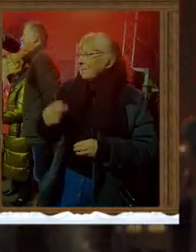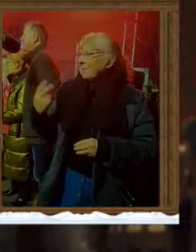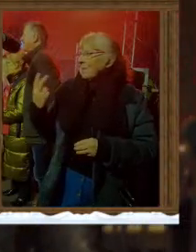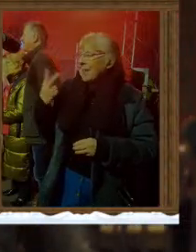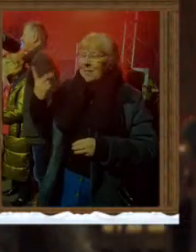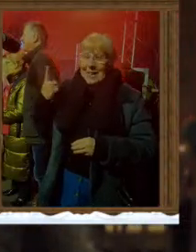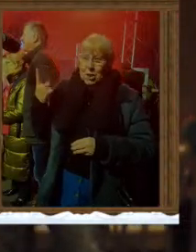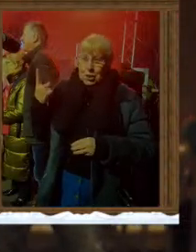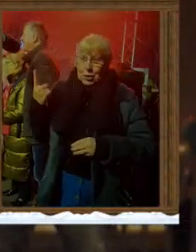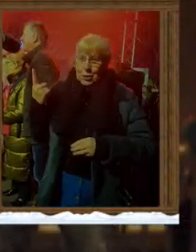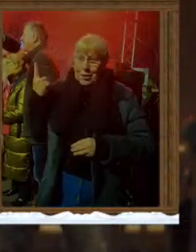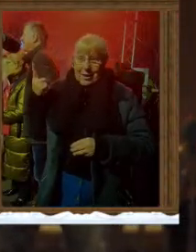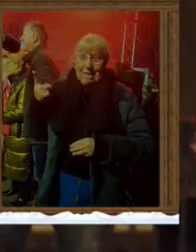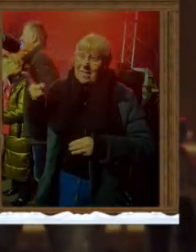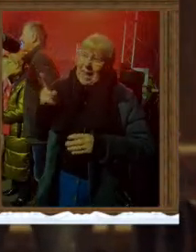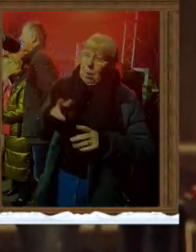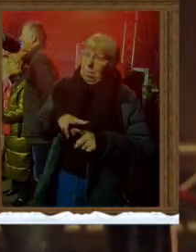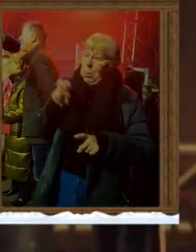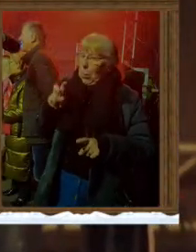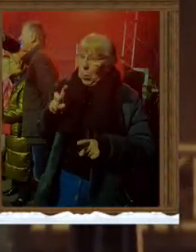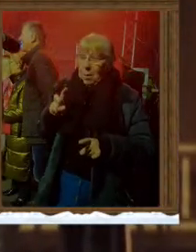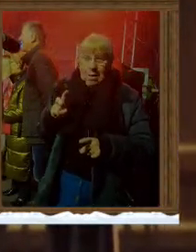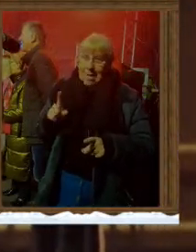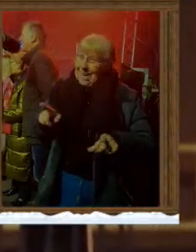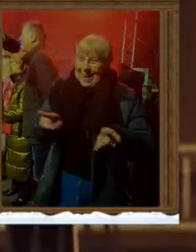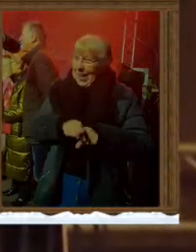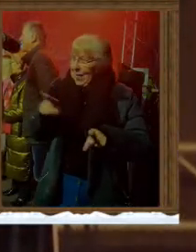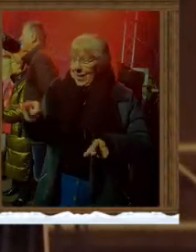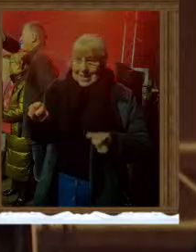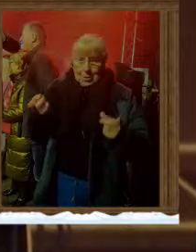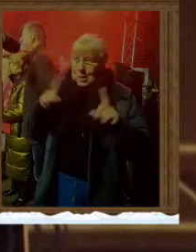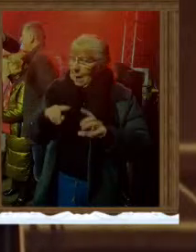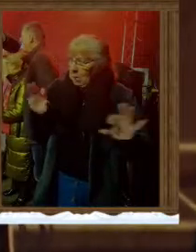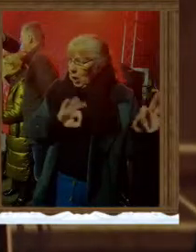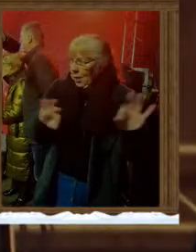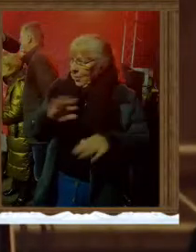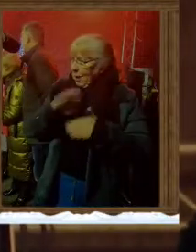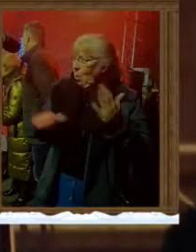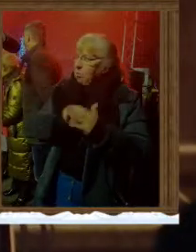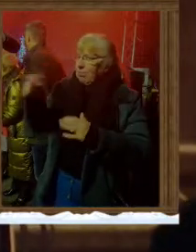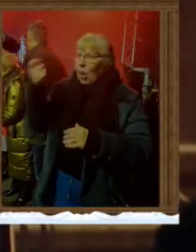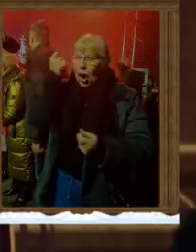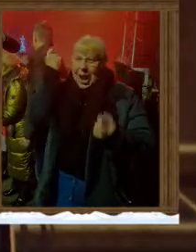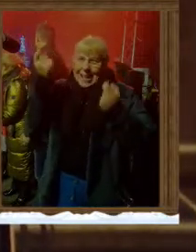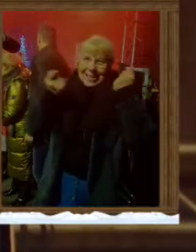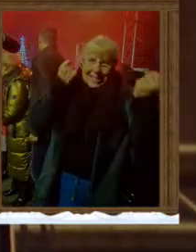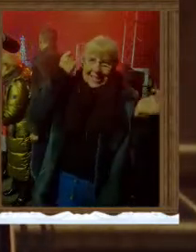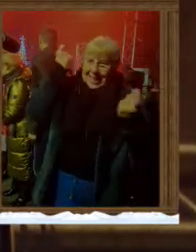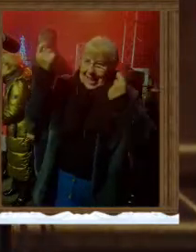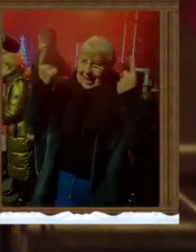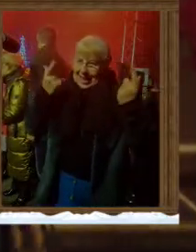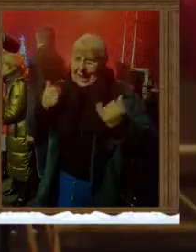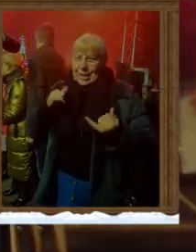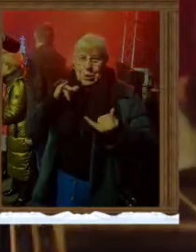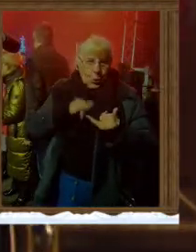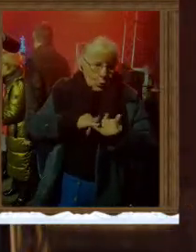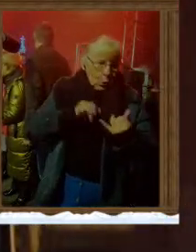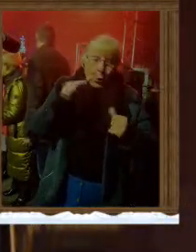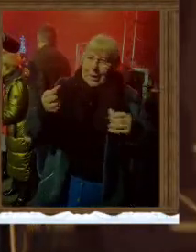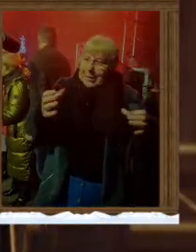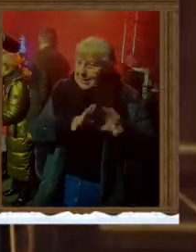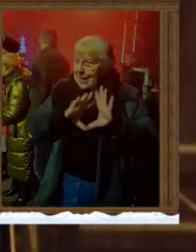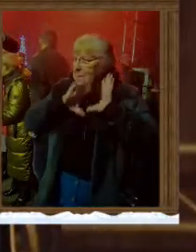of this happens. This is all their ideas. Everything is brought together through Stuart and the team and everyone